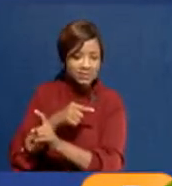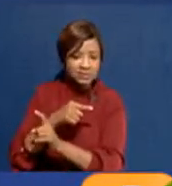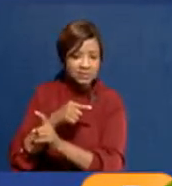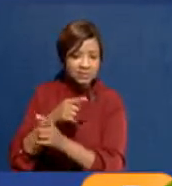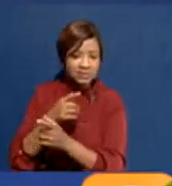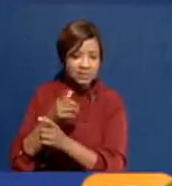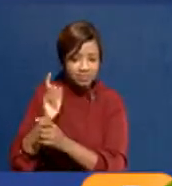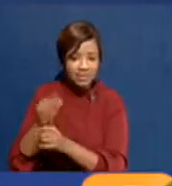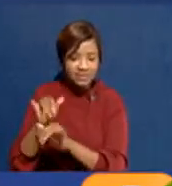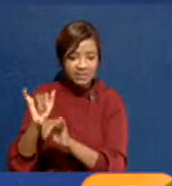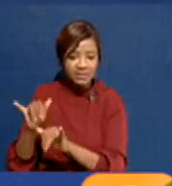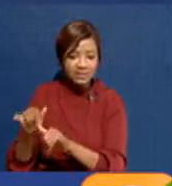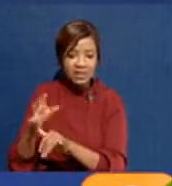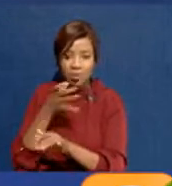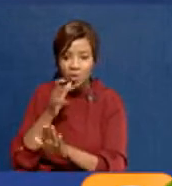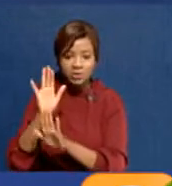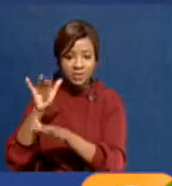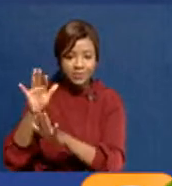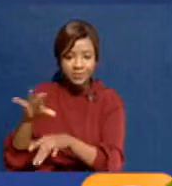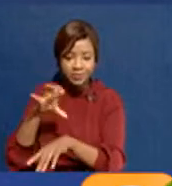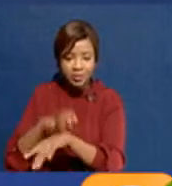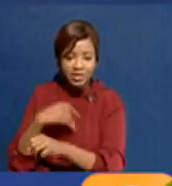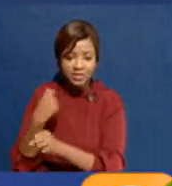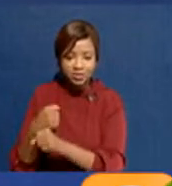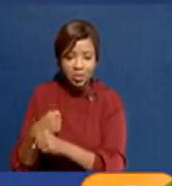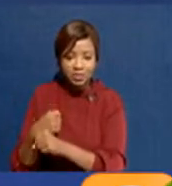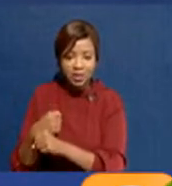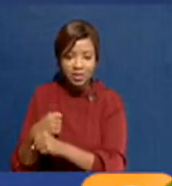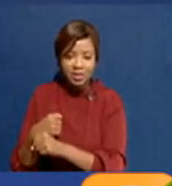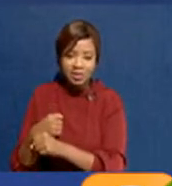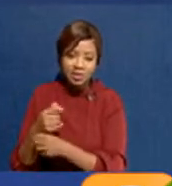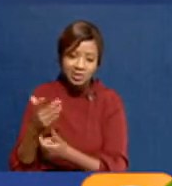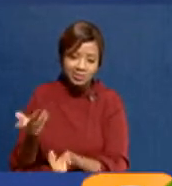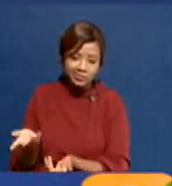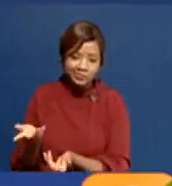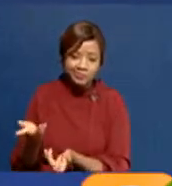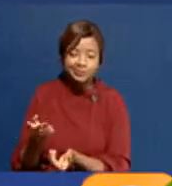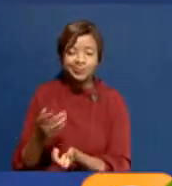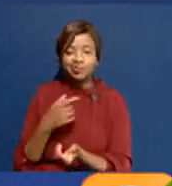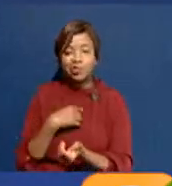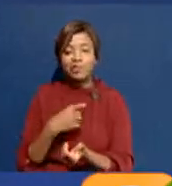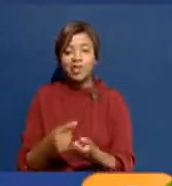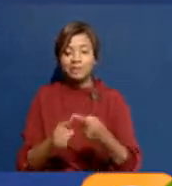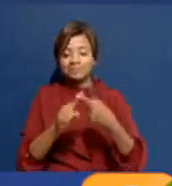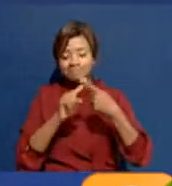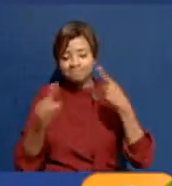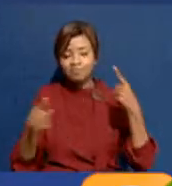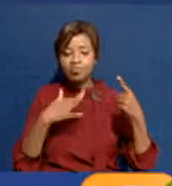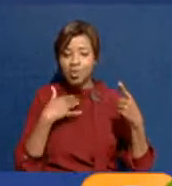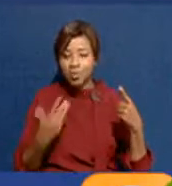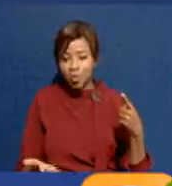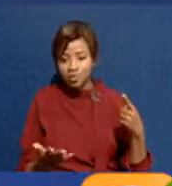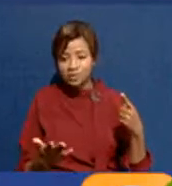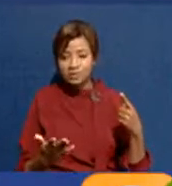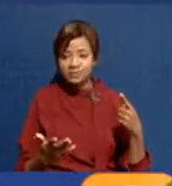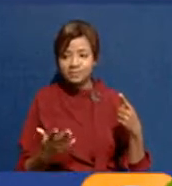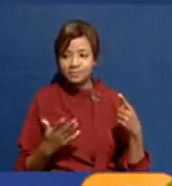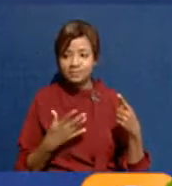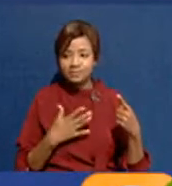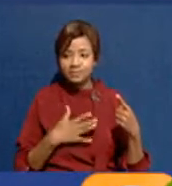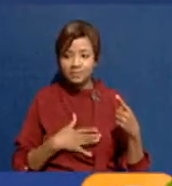for that period of time. My immediate thoughts are, number one, we should increase